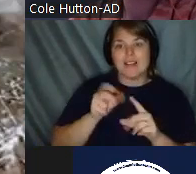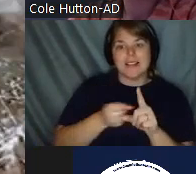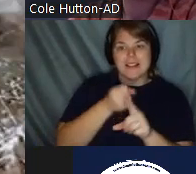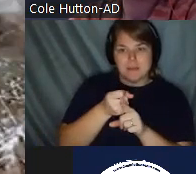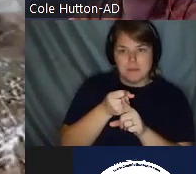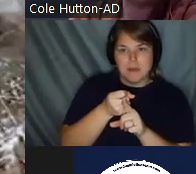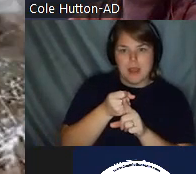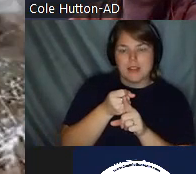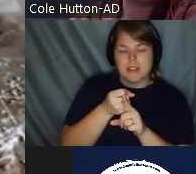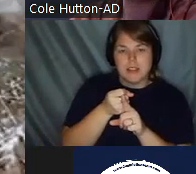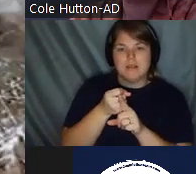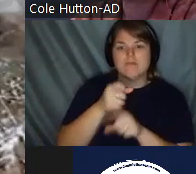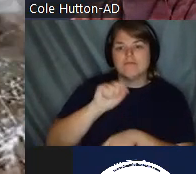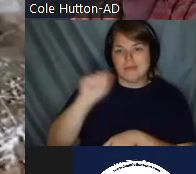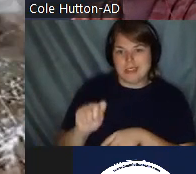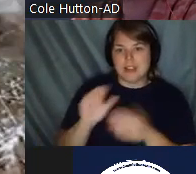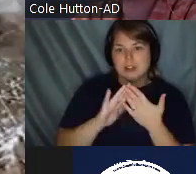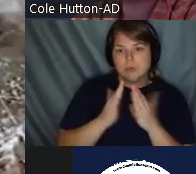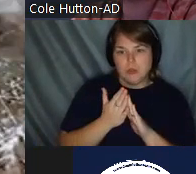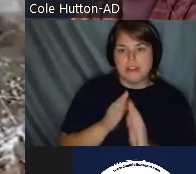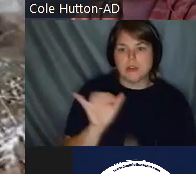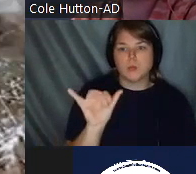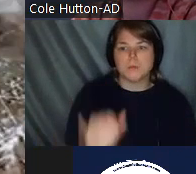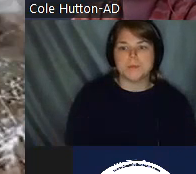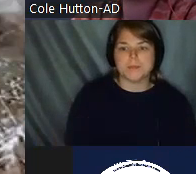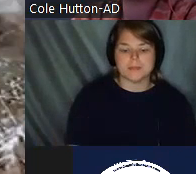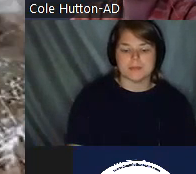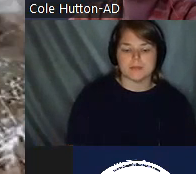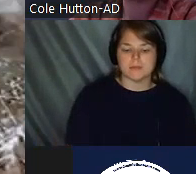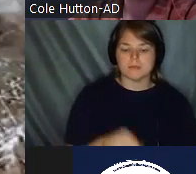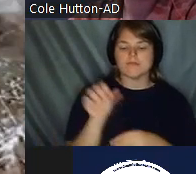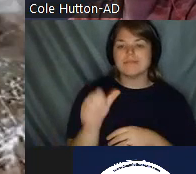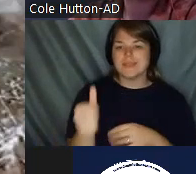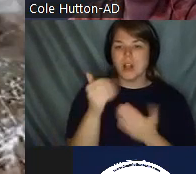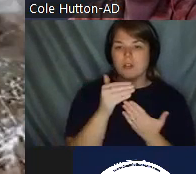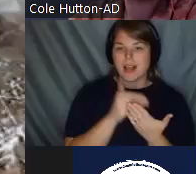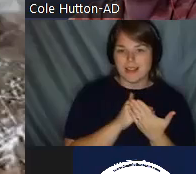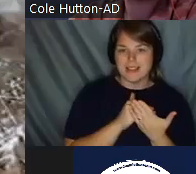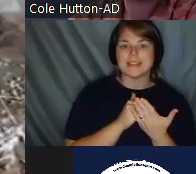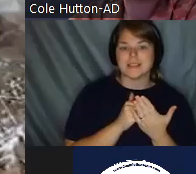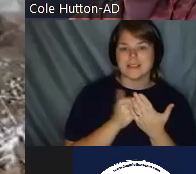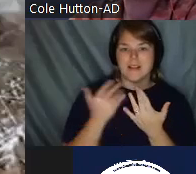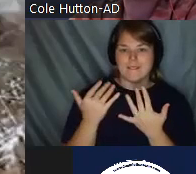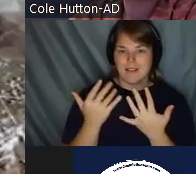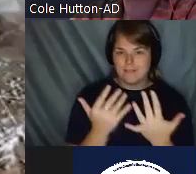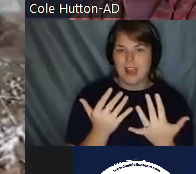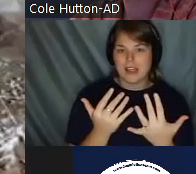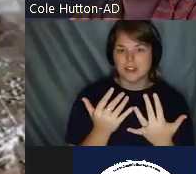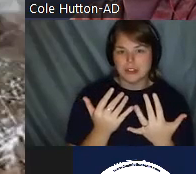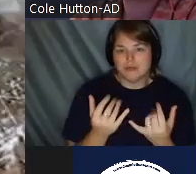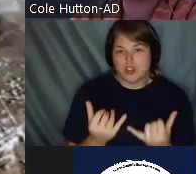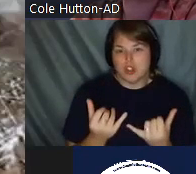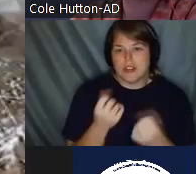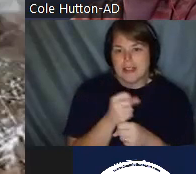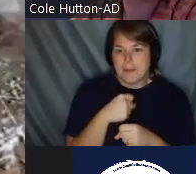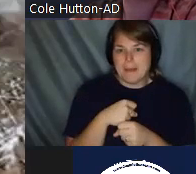the Stockton community. And here's another list of those fires that were currently producing